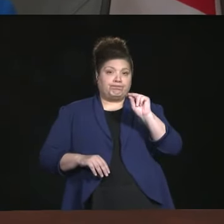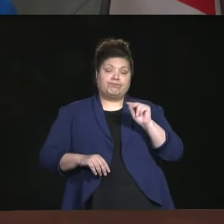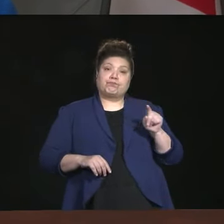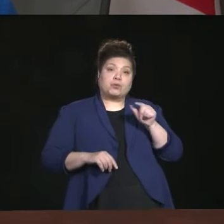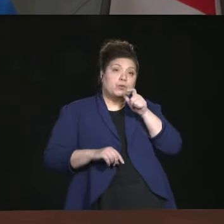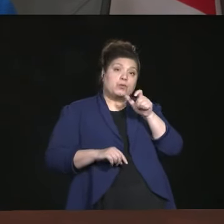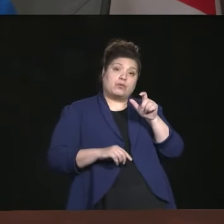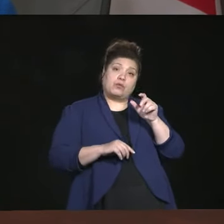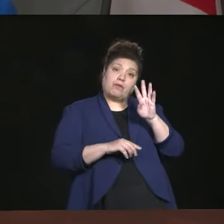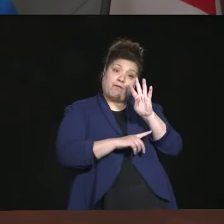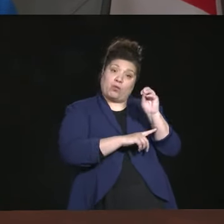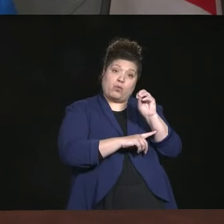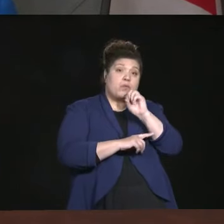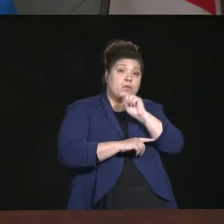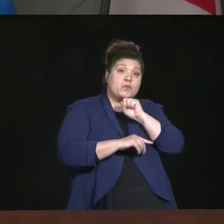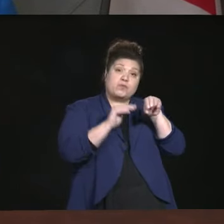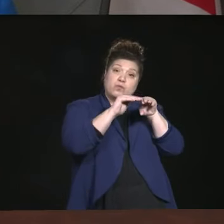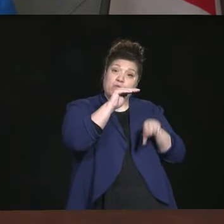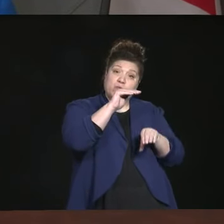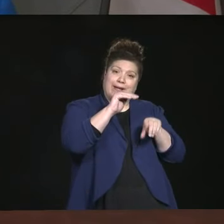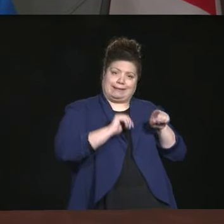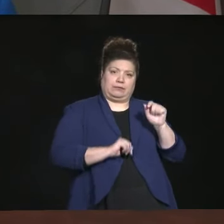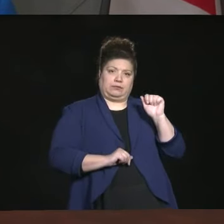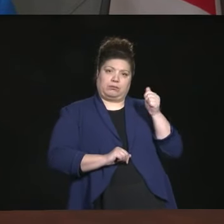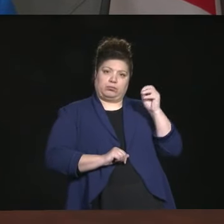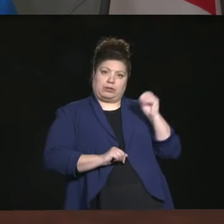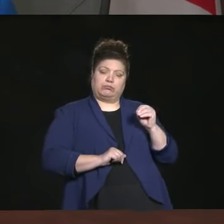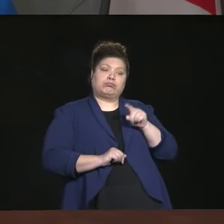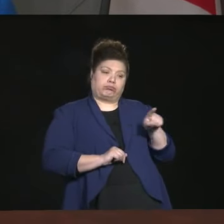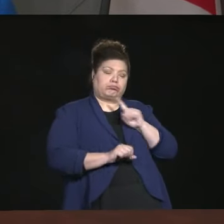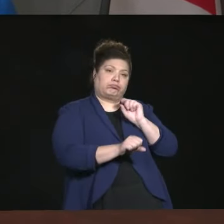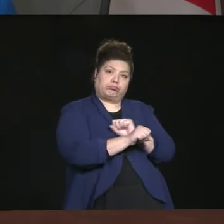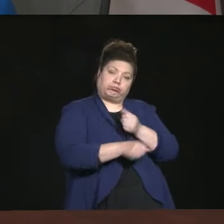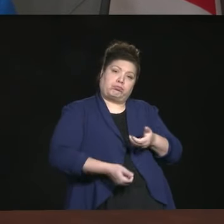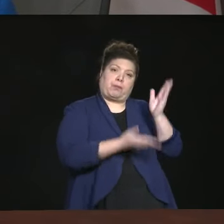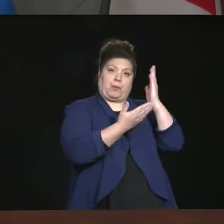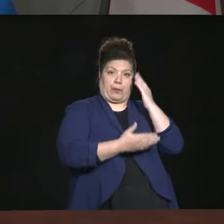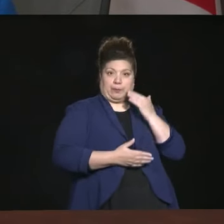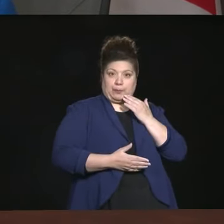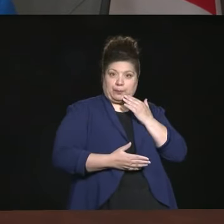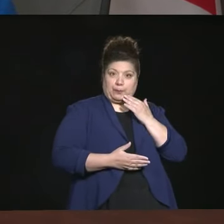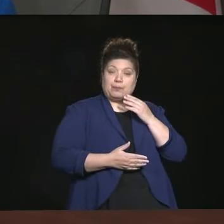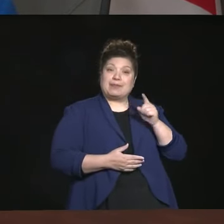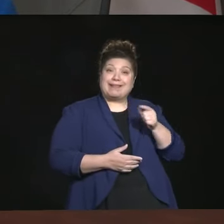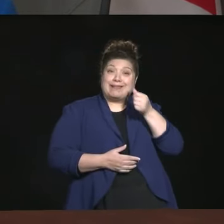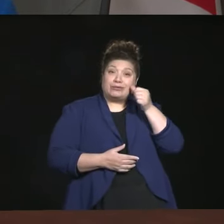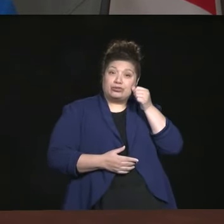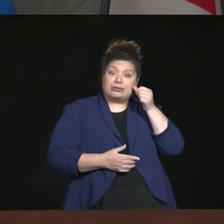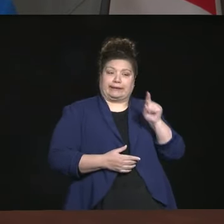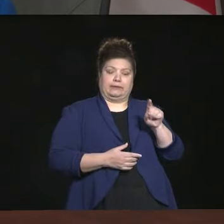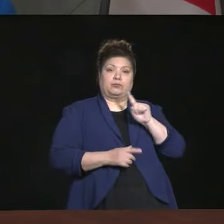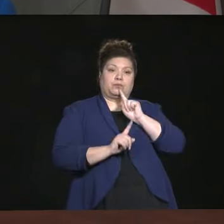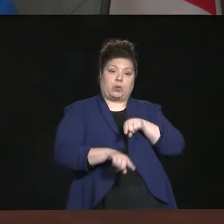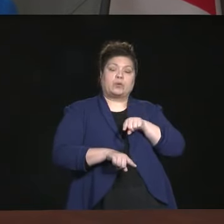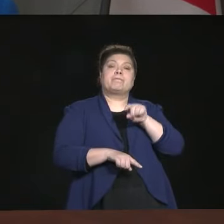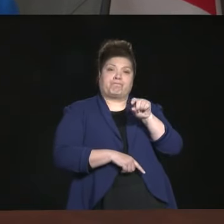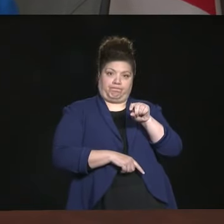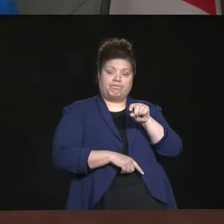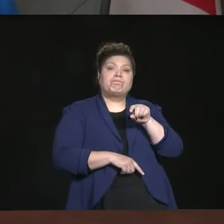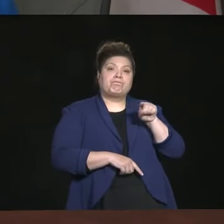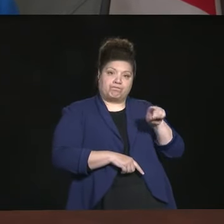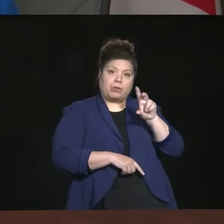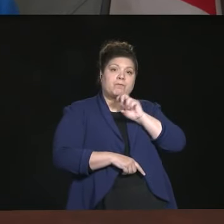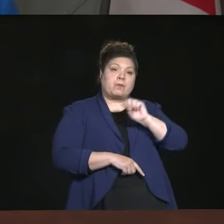10% of hospitalizations, and just yesterday, there was the first report of an individual in their 30s who died of